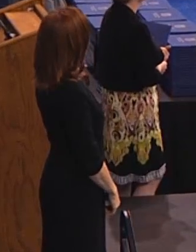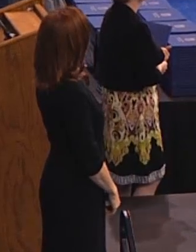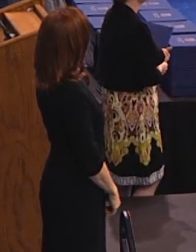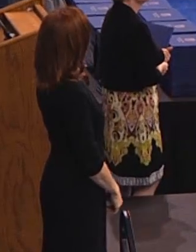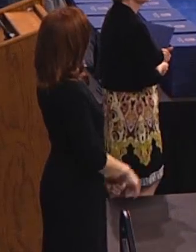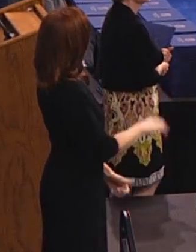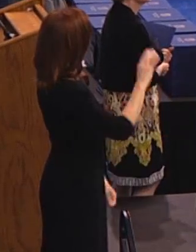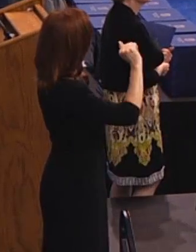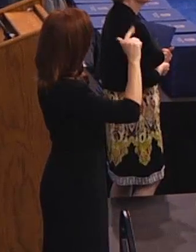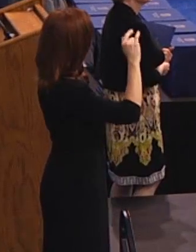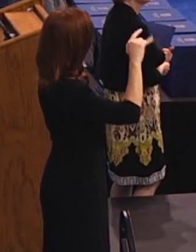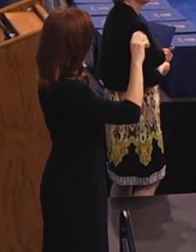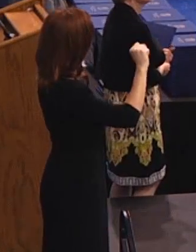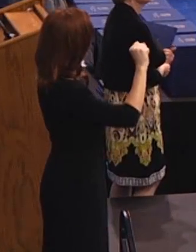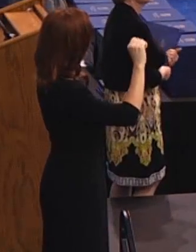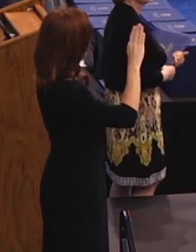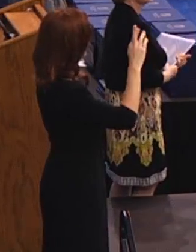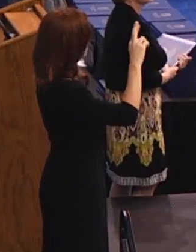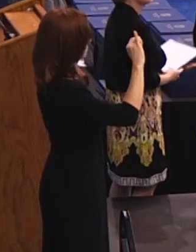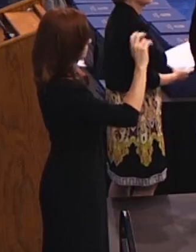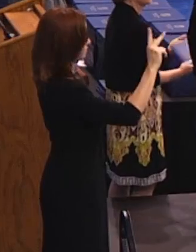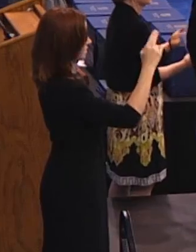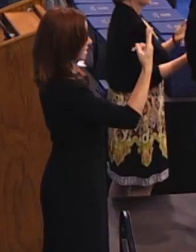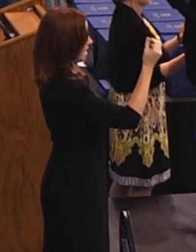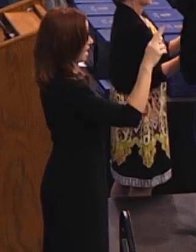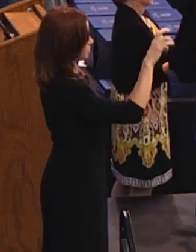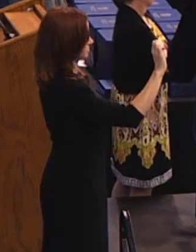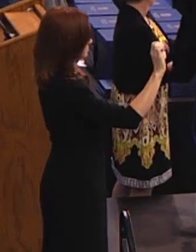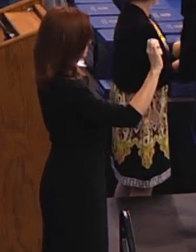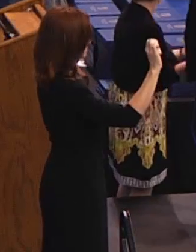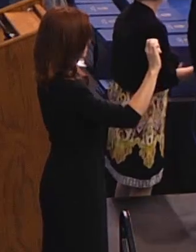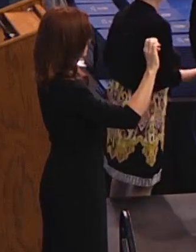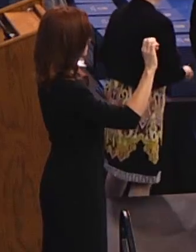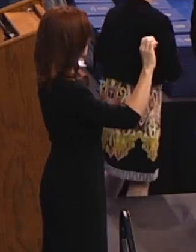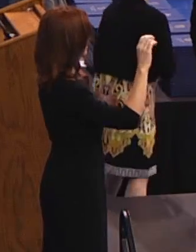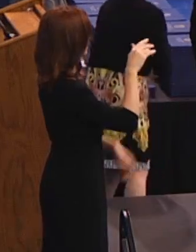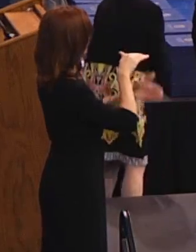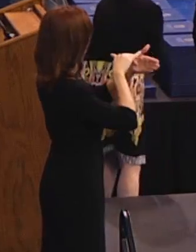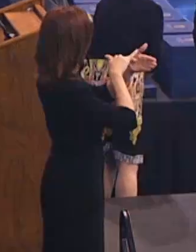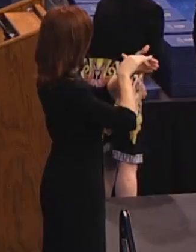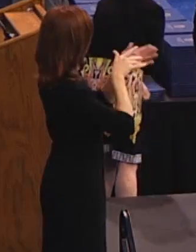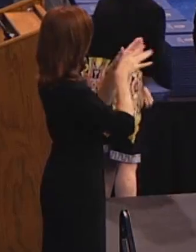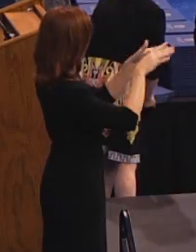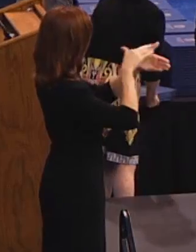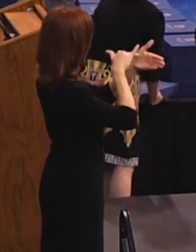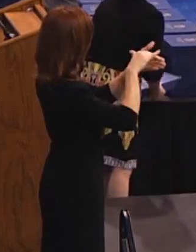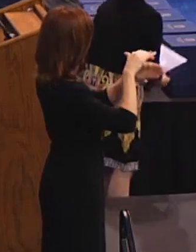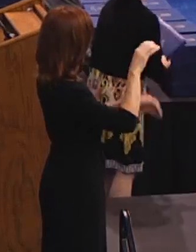Alexis Sherry Greathouse, General Studies, summa cum laude.